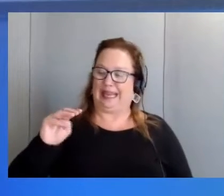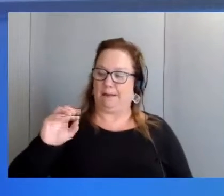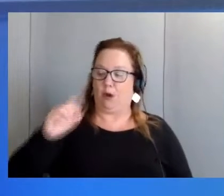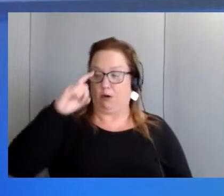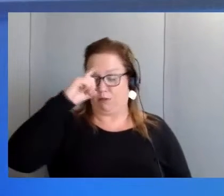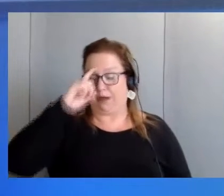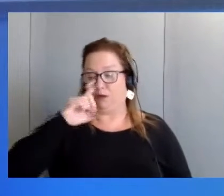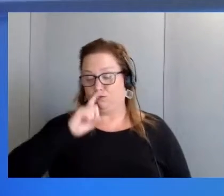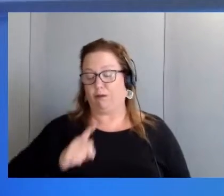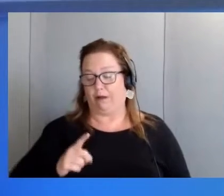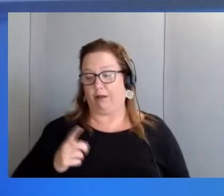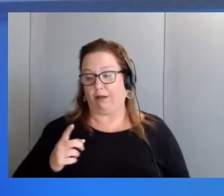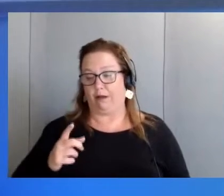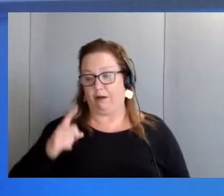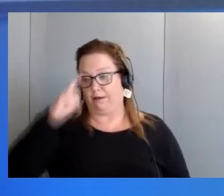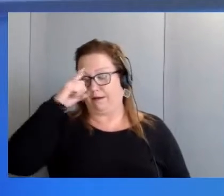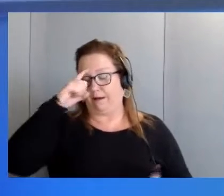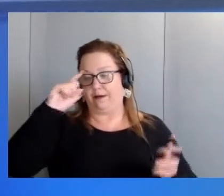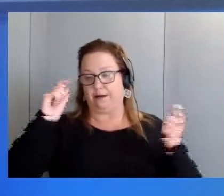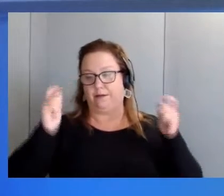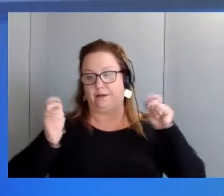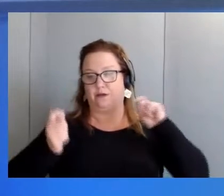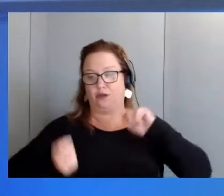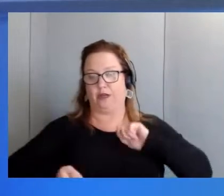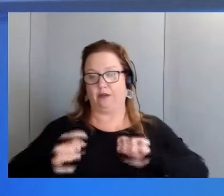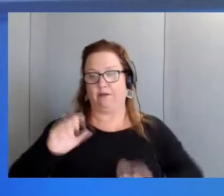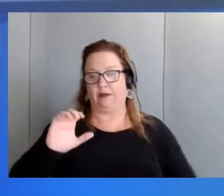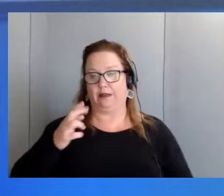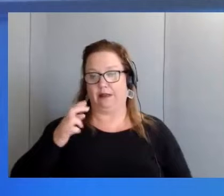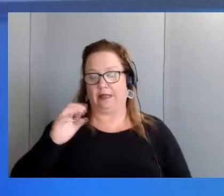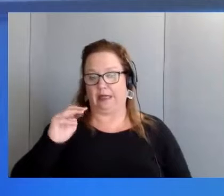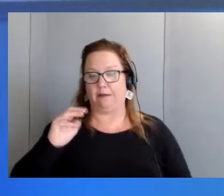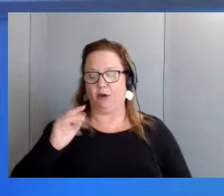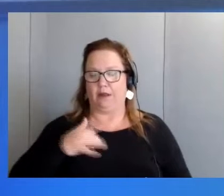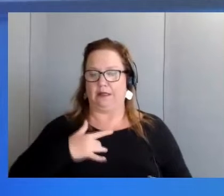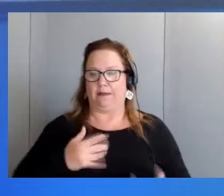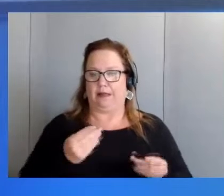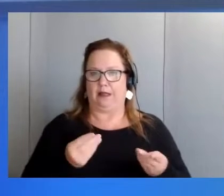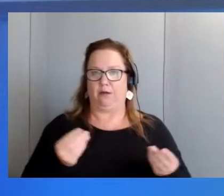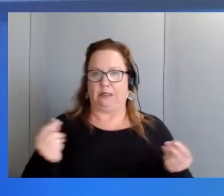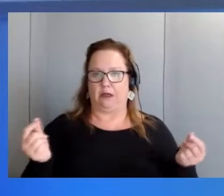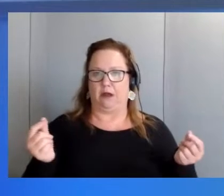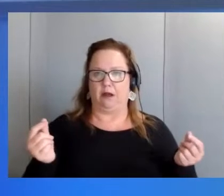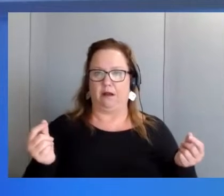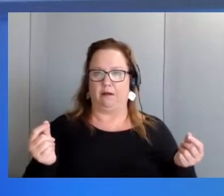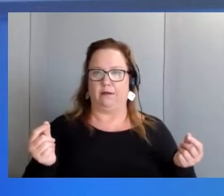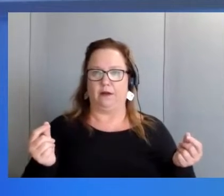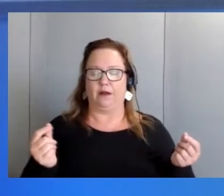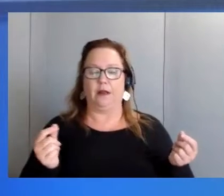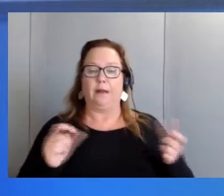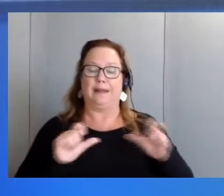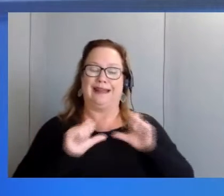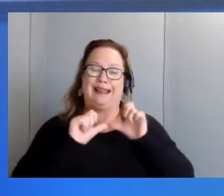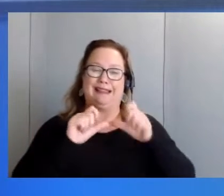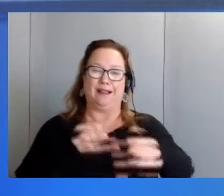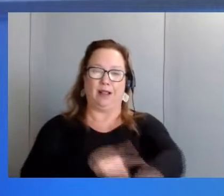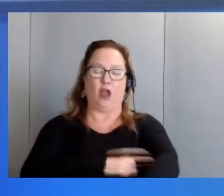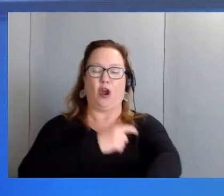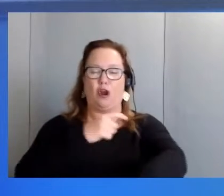You can have cognitive changes with chemo. Usually they resolve, but in the long